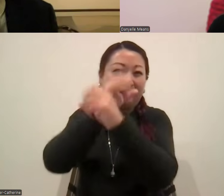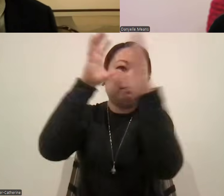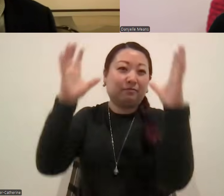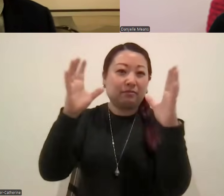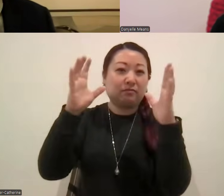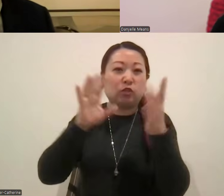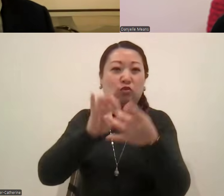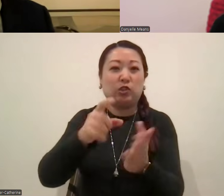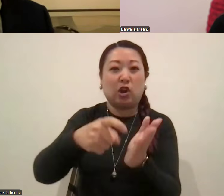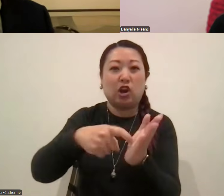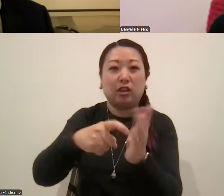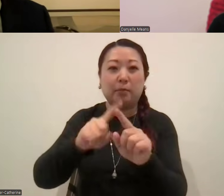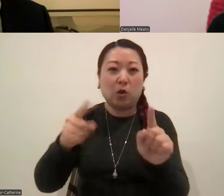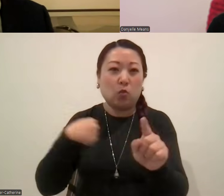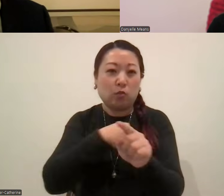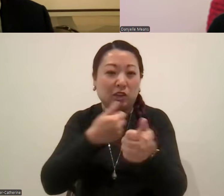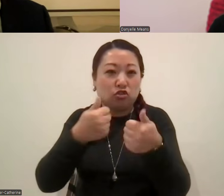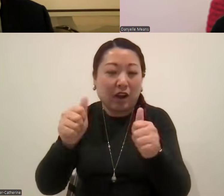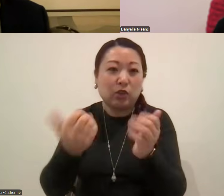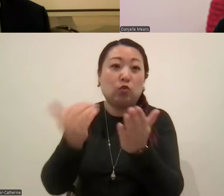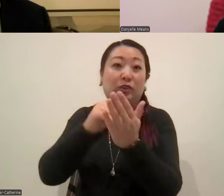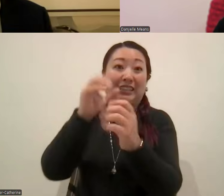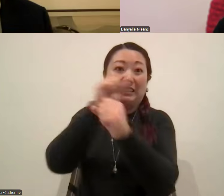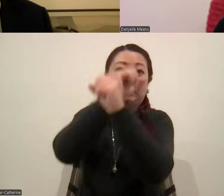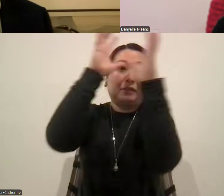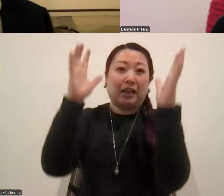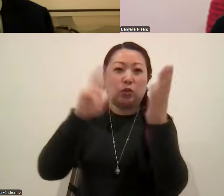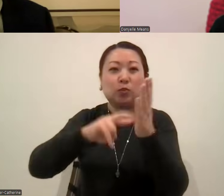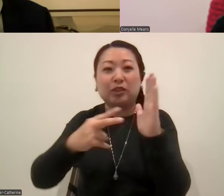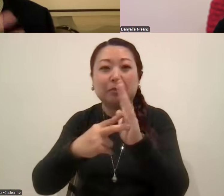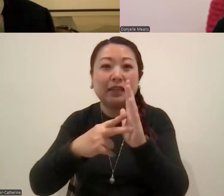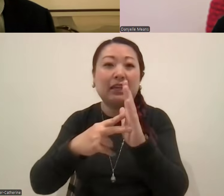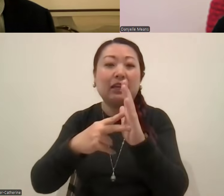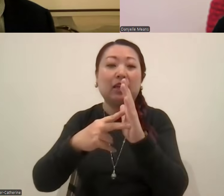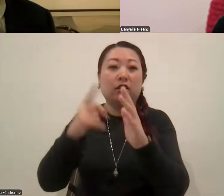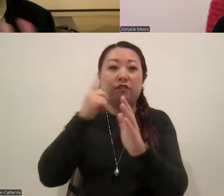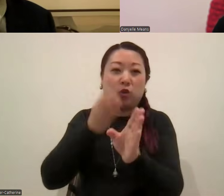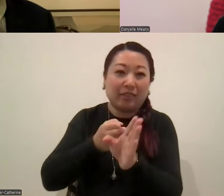rework the field of archaeology. I mean, that's very difficult. I